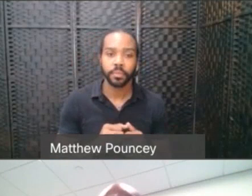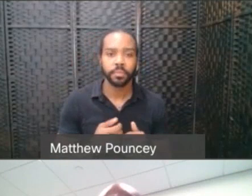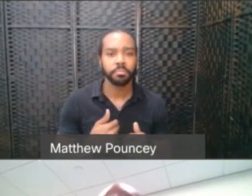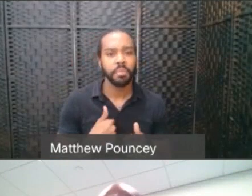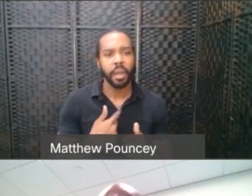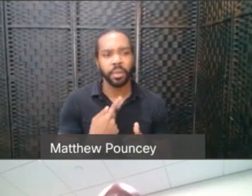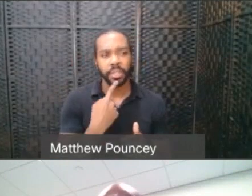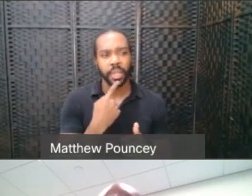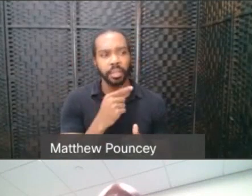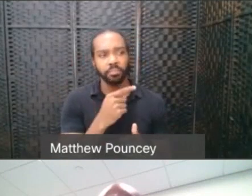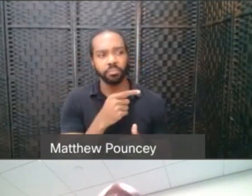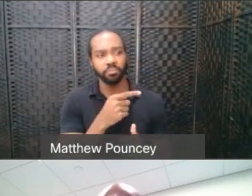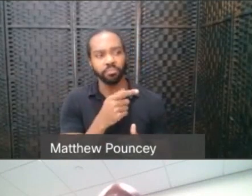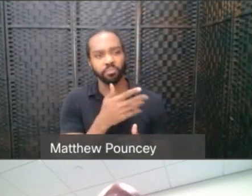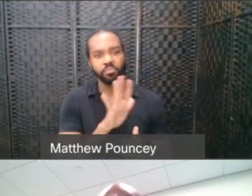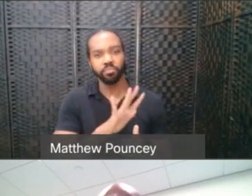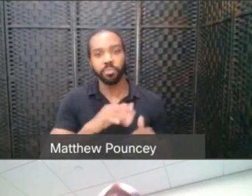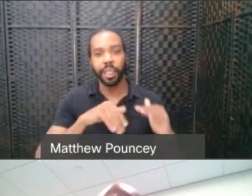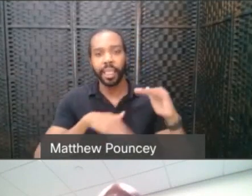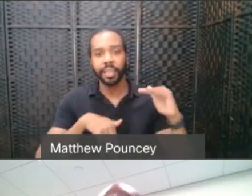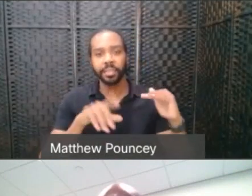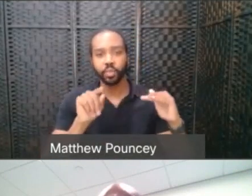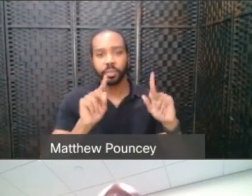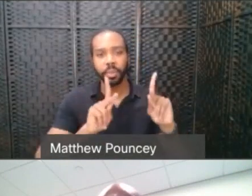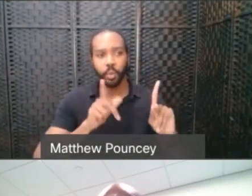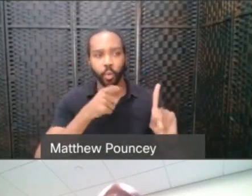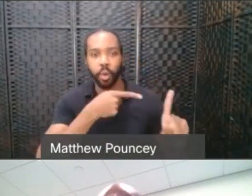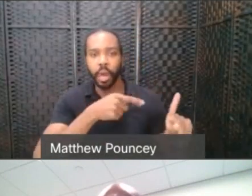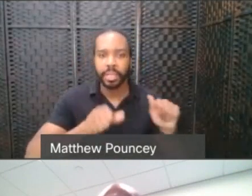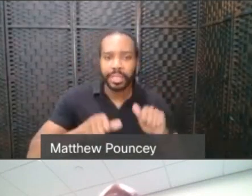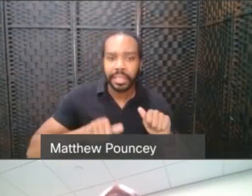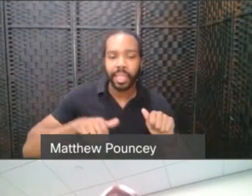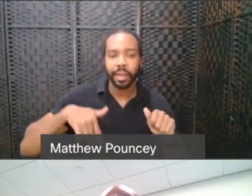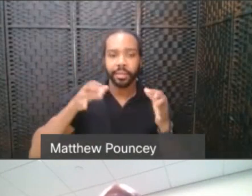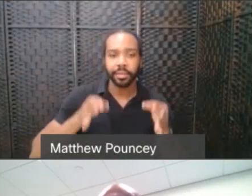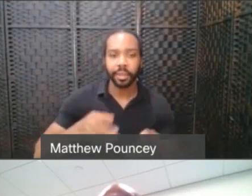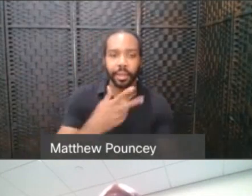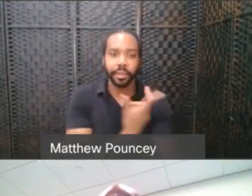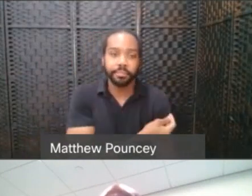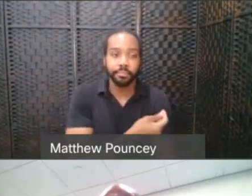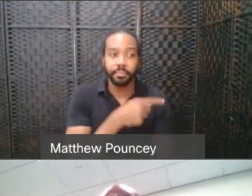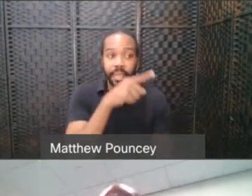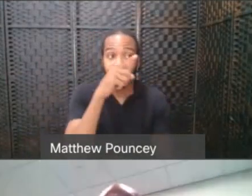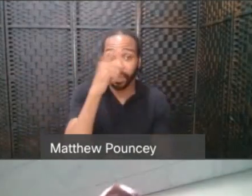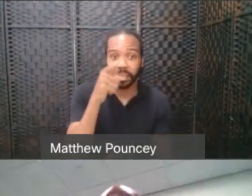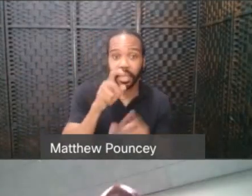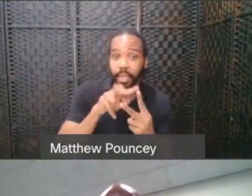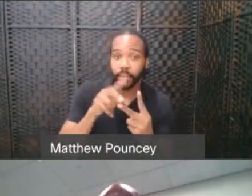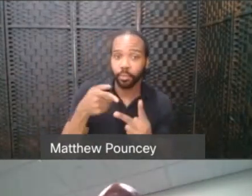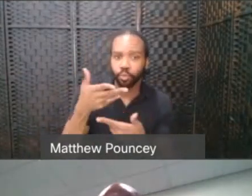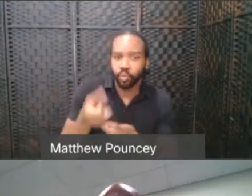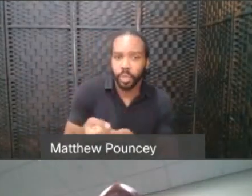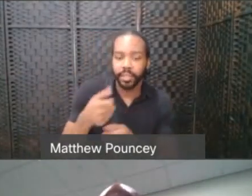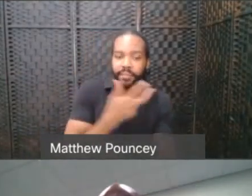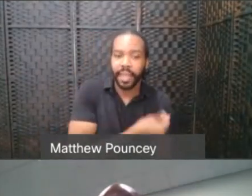still undecided because they are not totally interested in taking the vaccine or they have experienced some sort